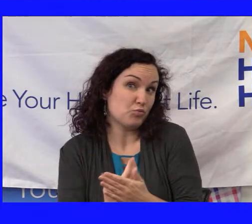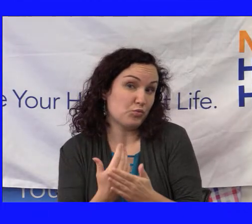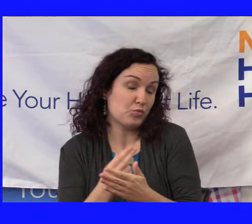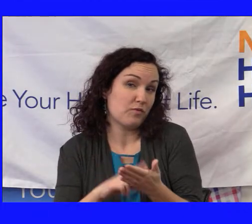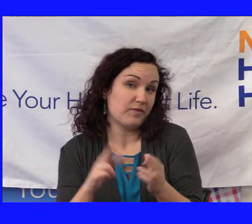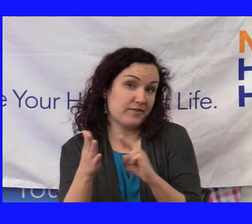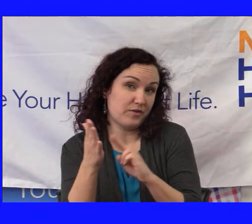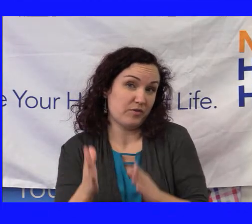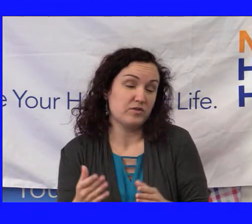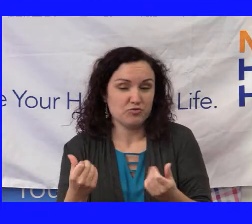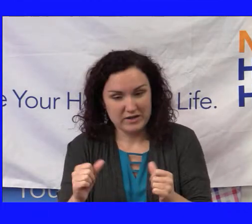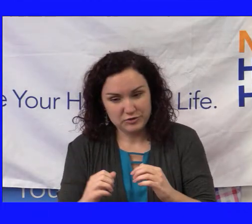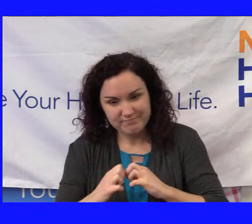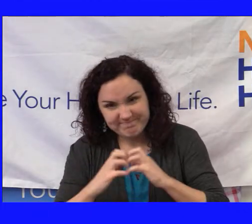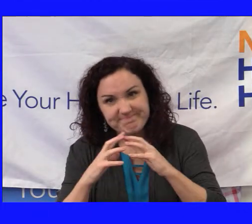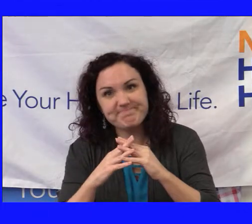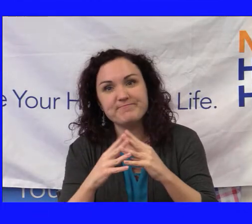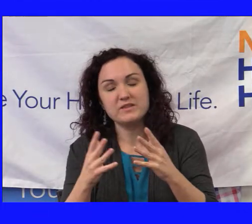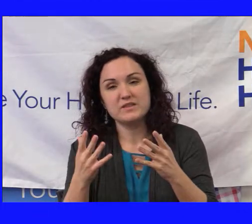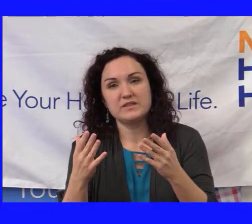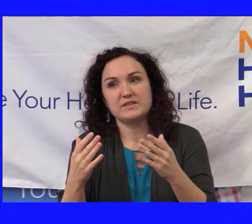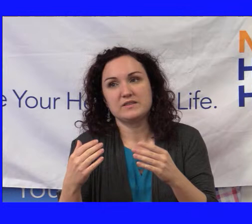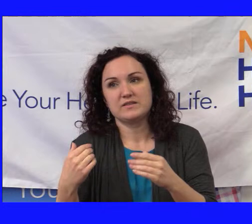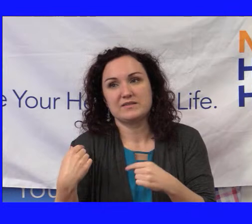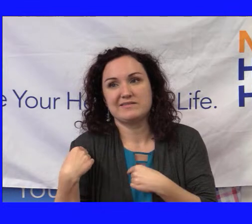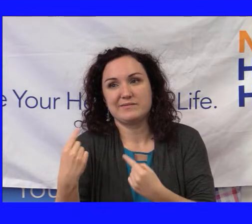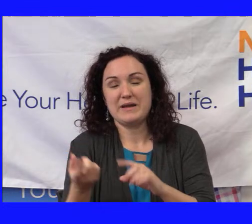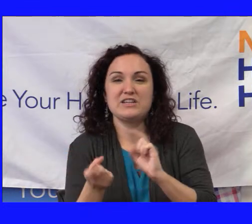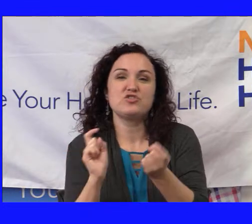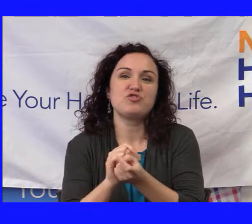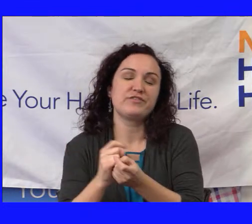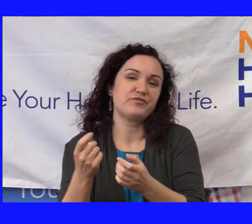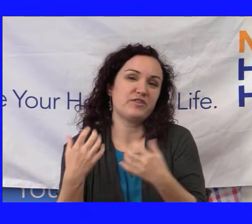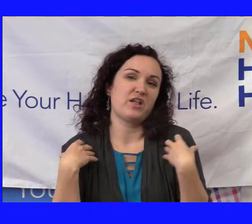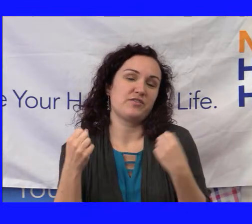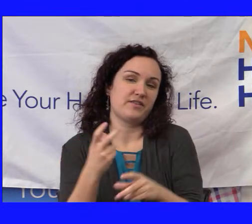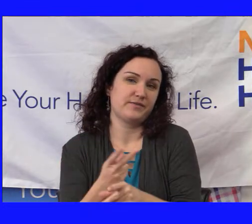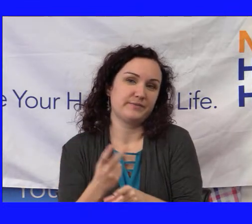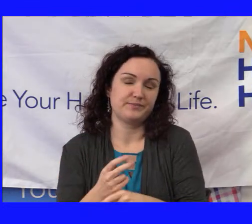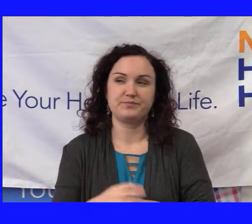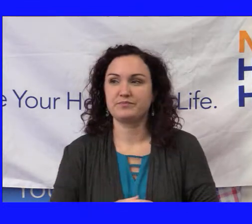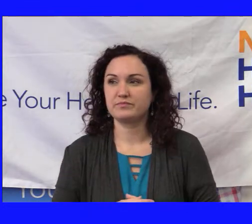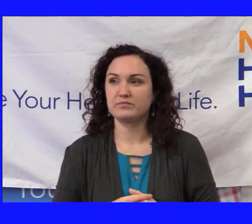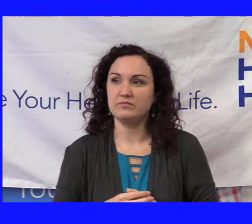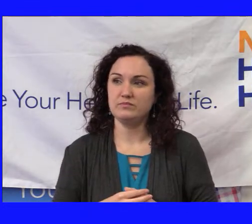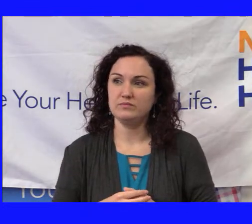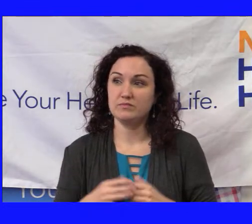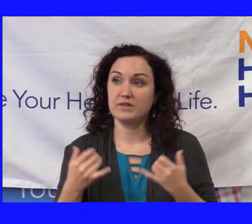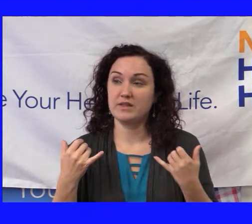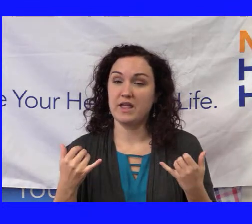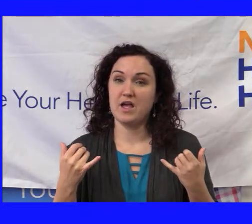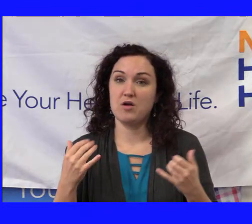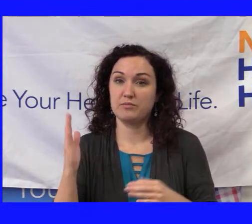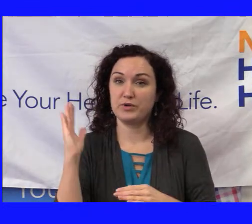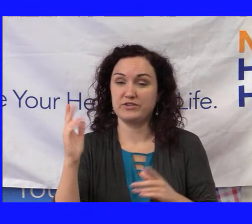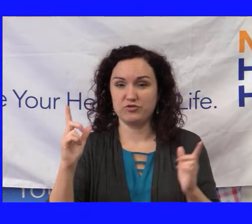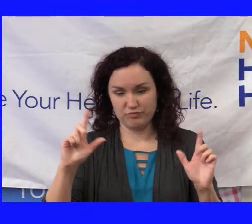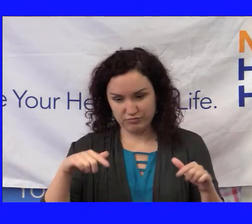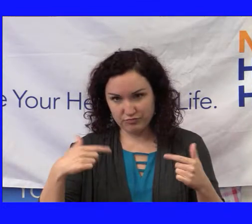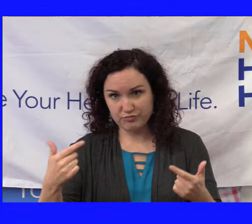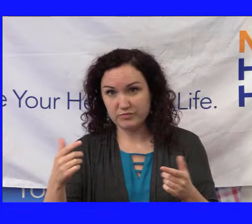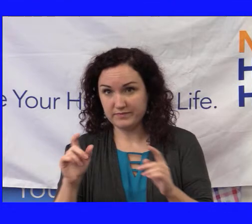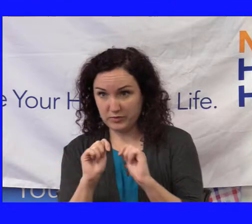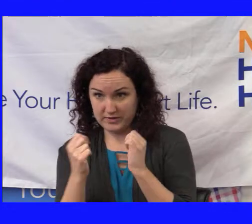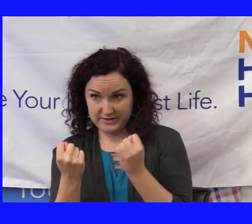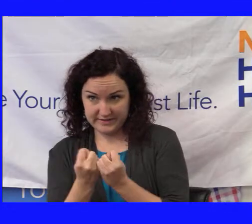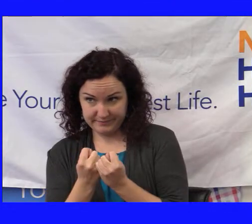to rebuild what has already been built by Change Healthcare. I would now like to turn the presentation over to